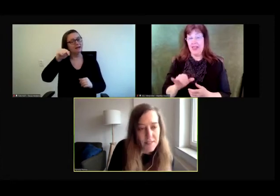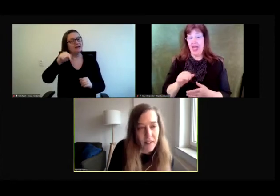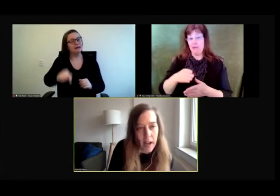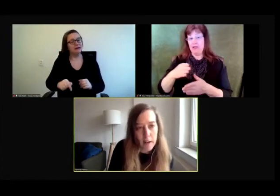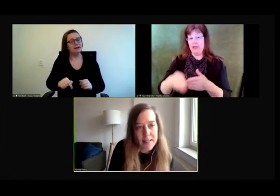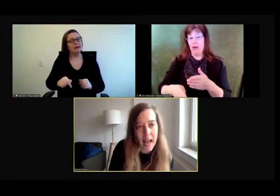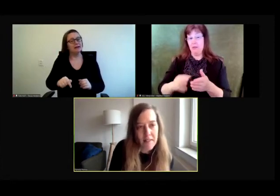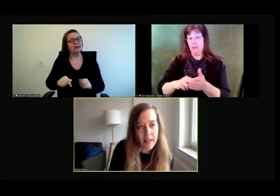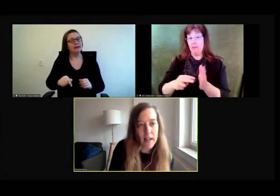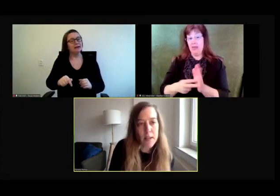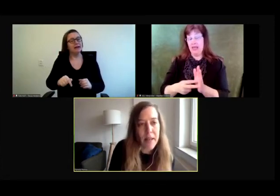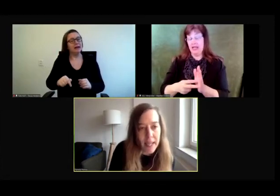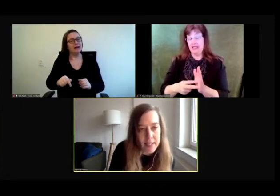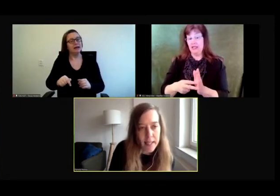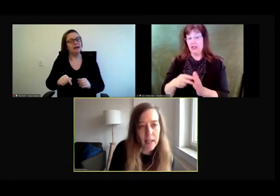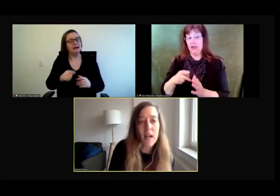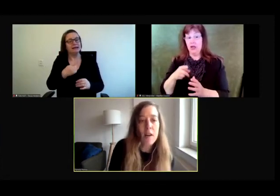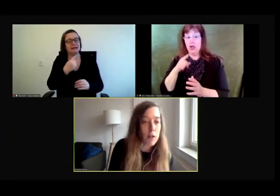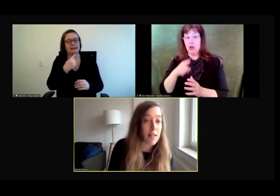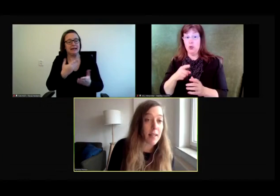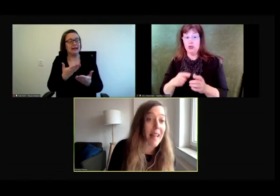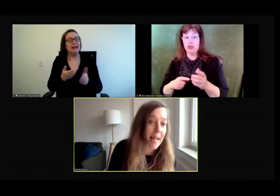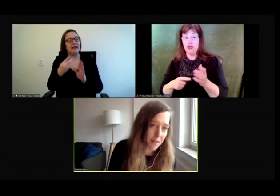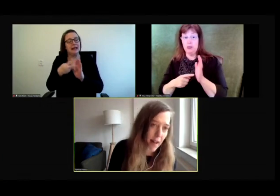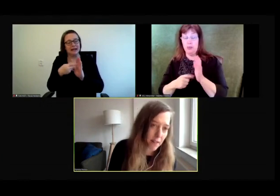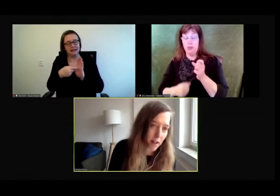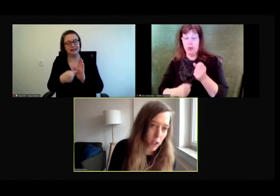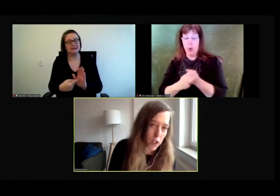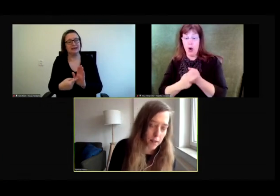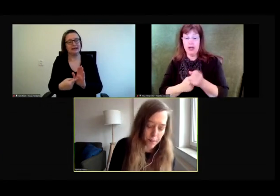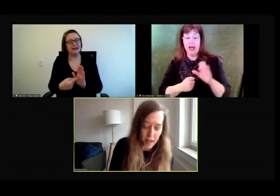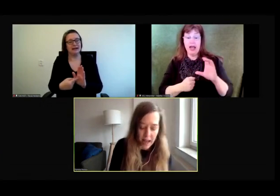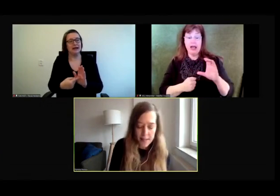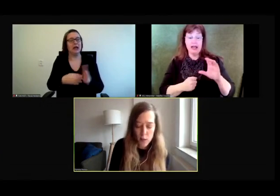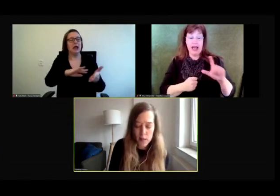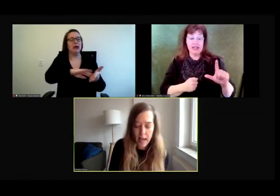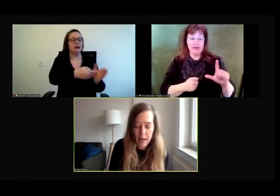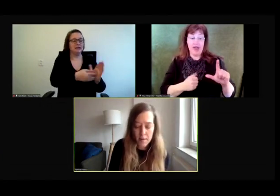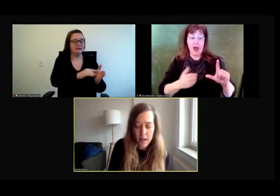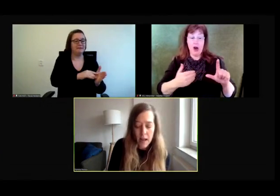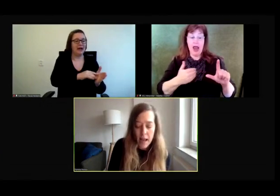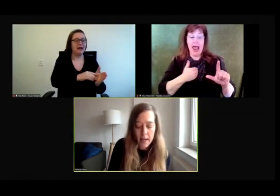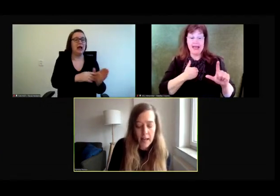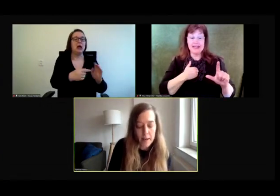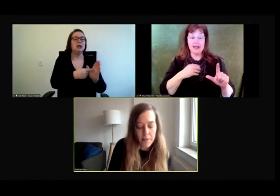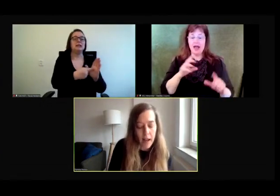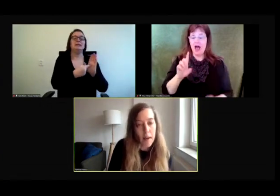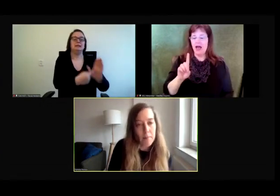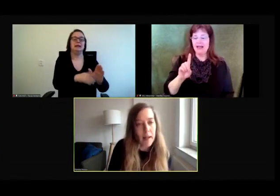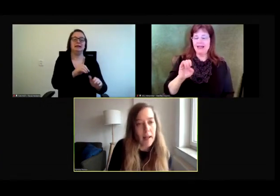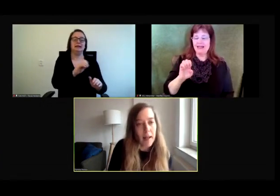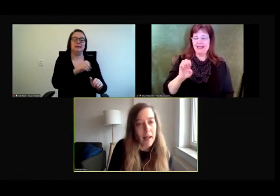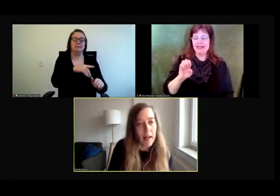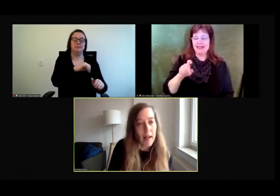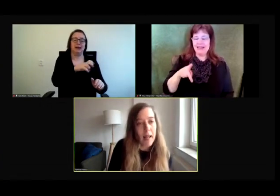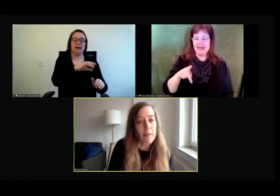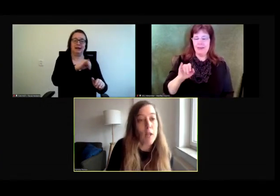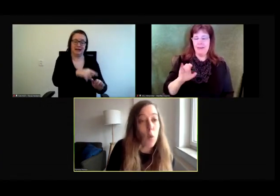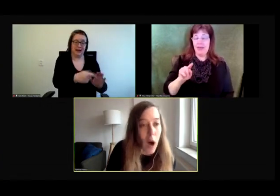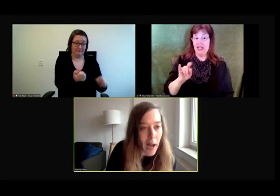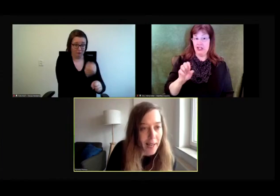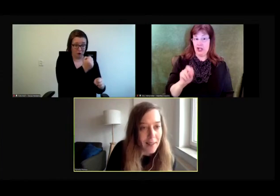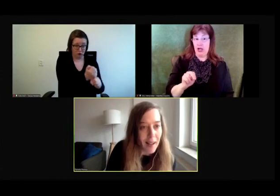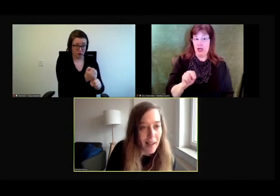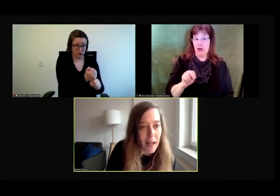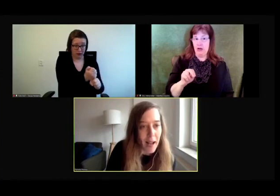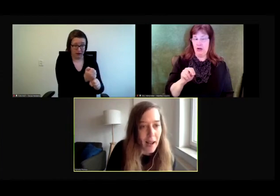for classifiers having a depicting versus a classifying function, as you say. And